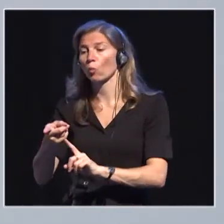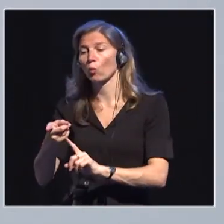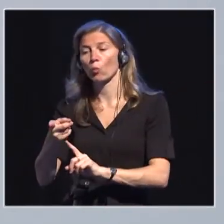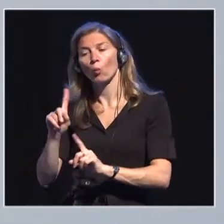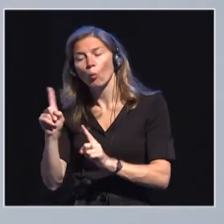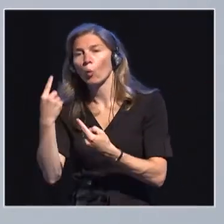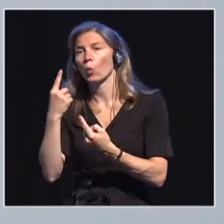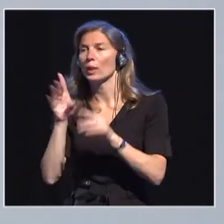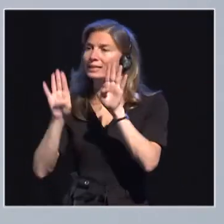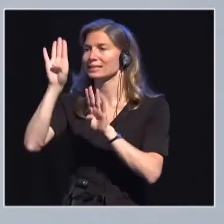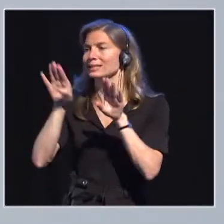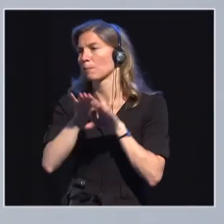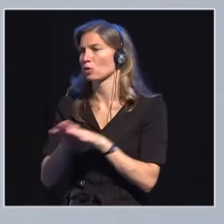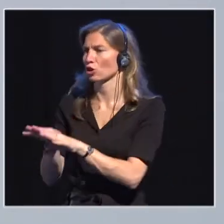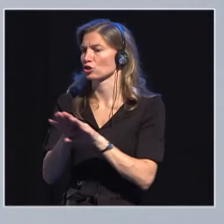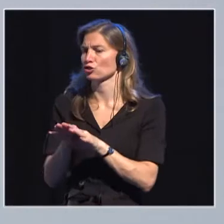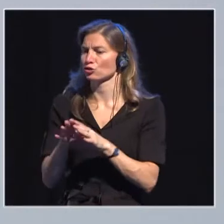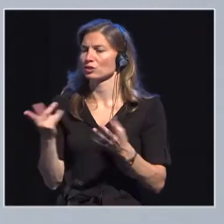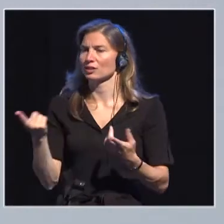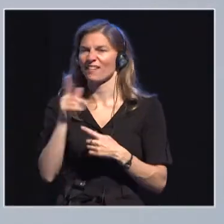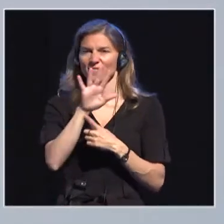Okay, the 15 seconds to answer your question.